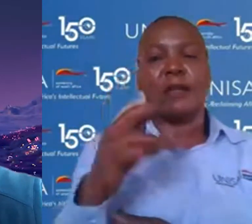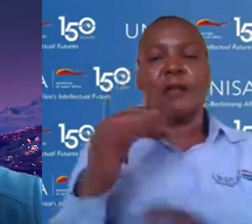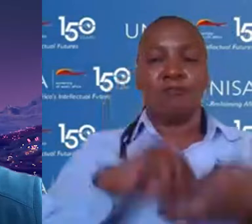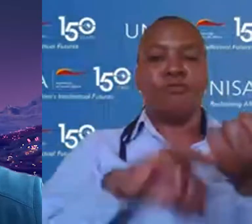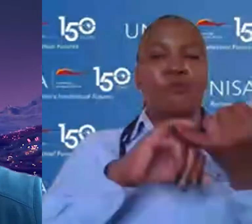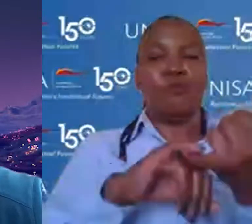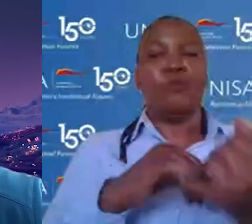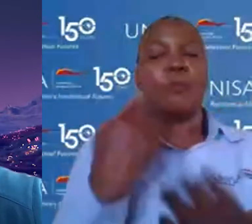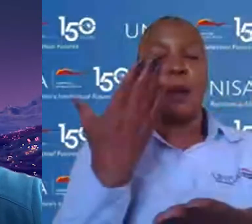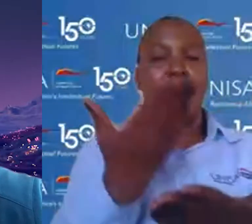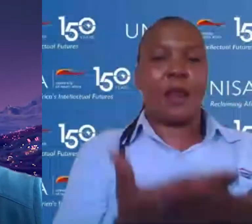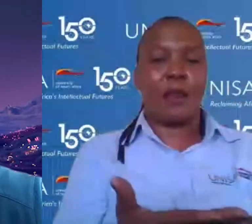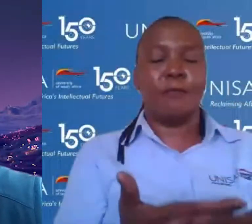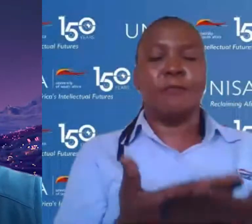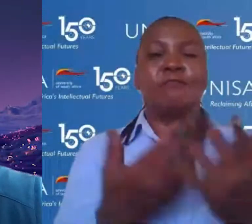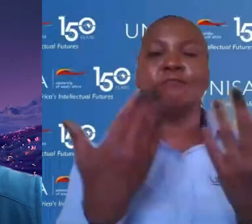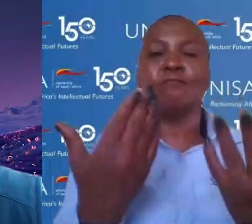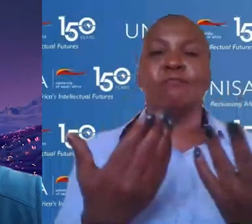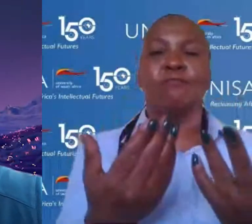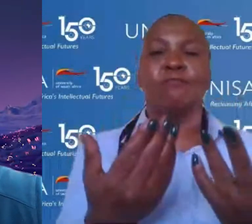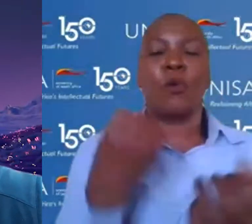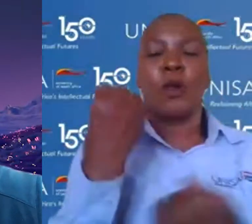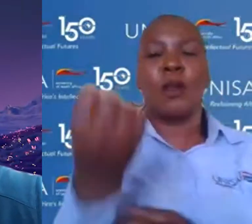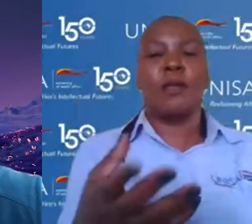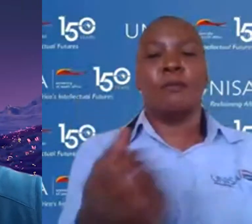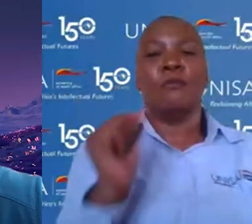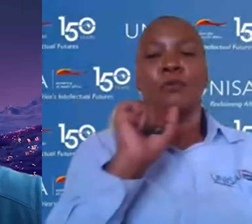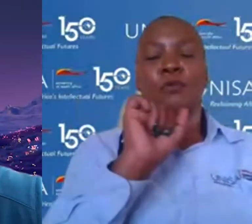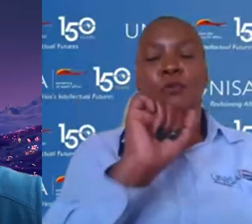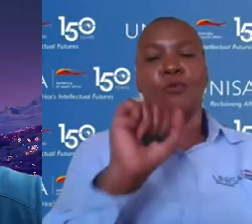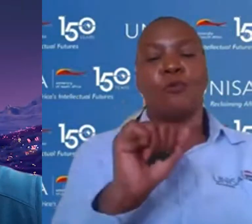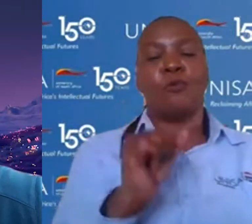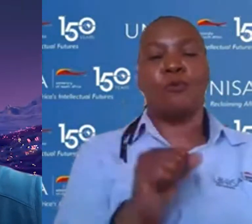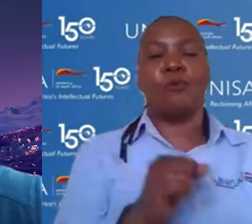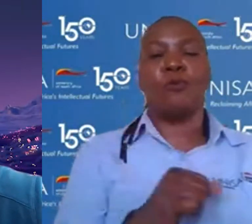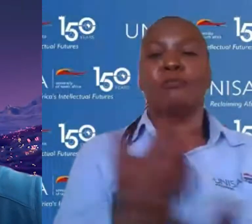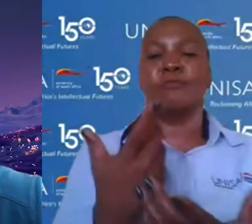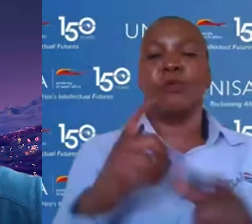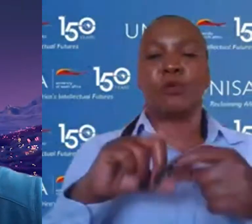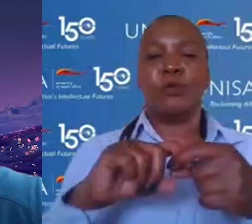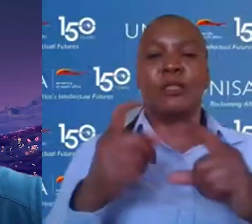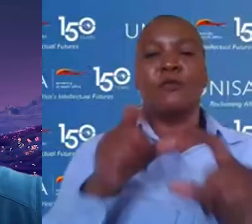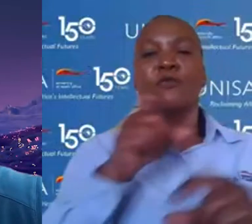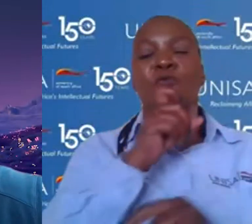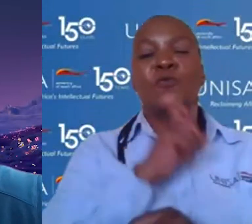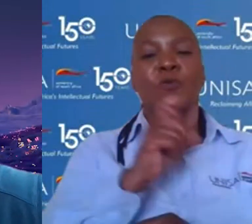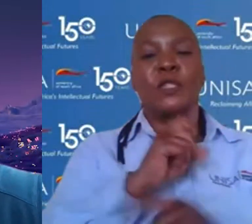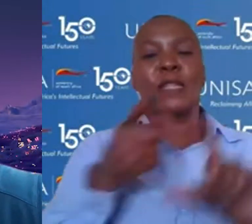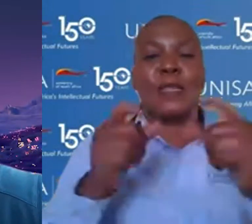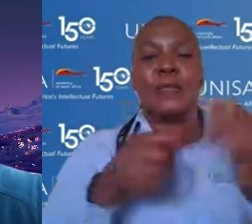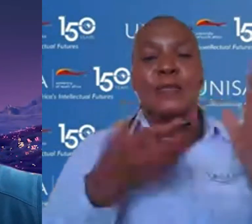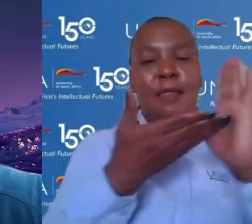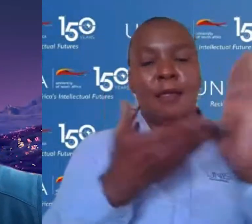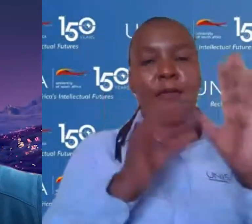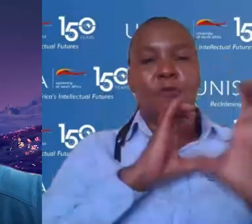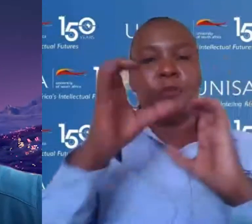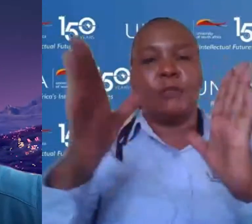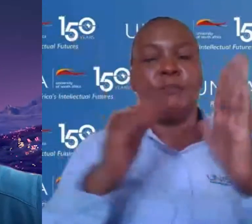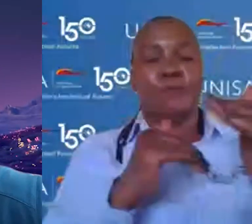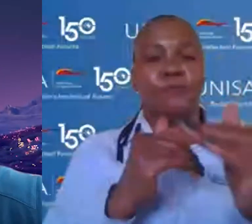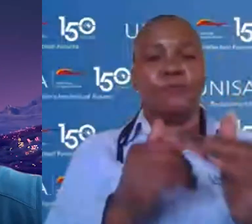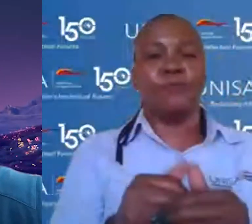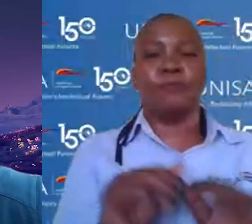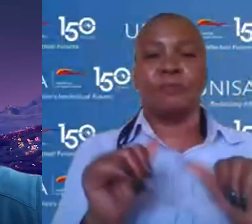to claim your logins using the link I've shared in the chat. All right,